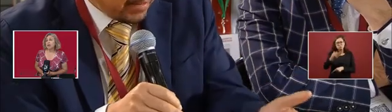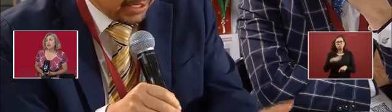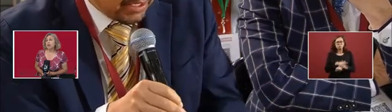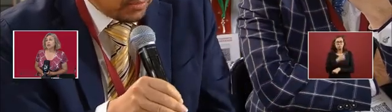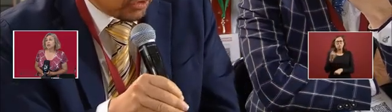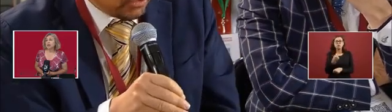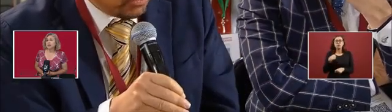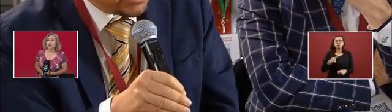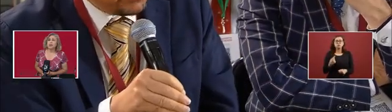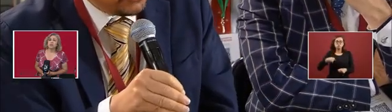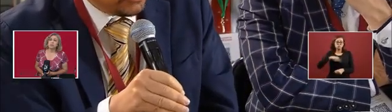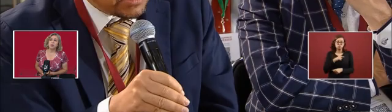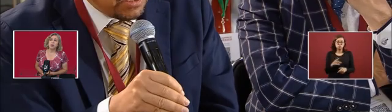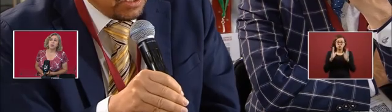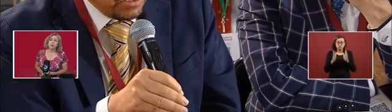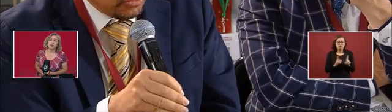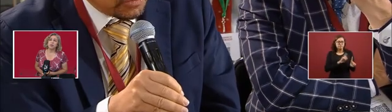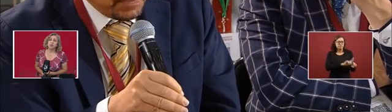spaces.